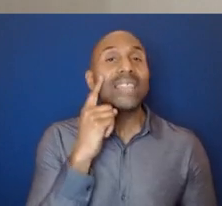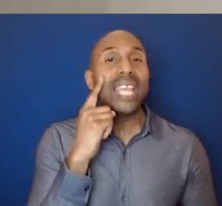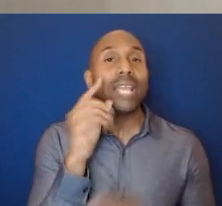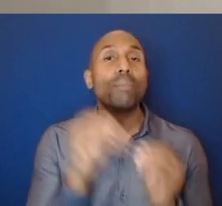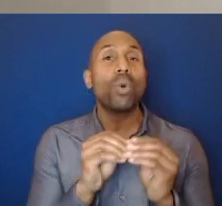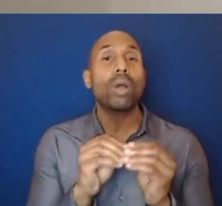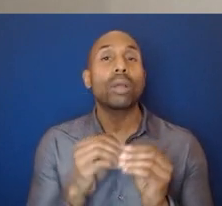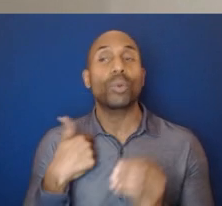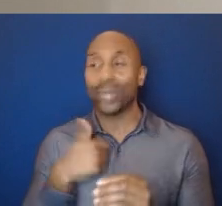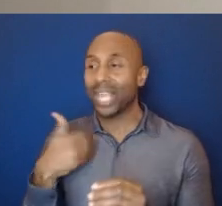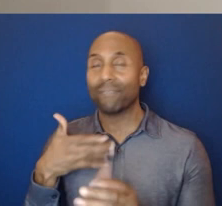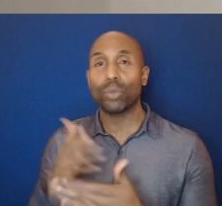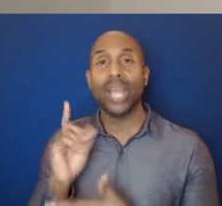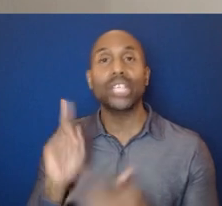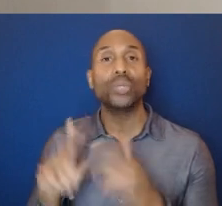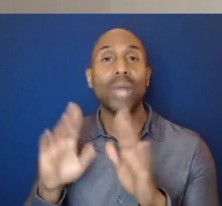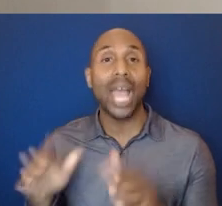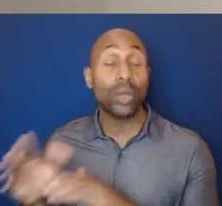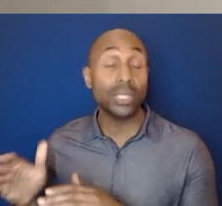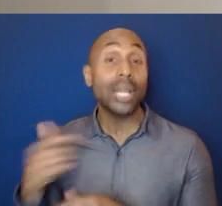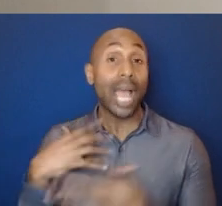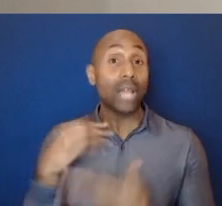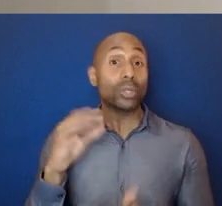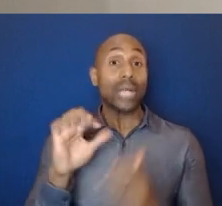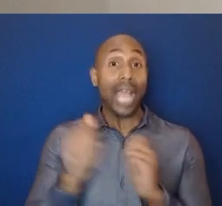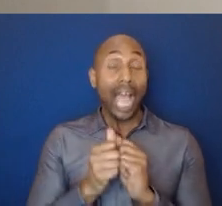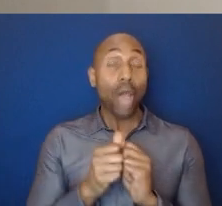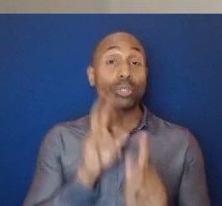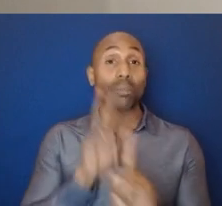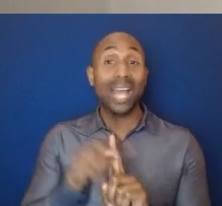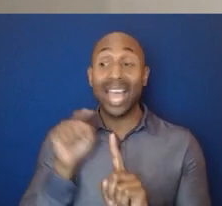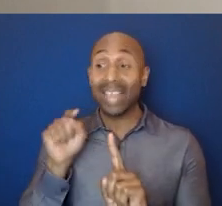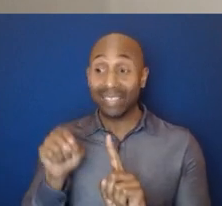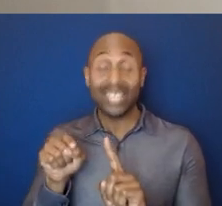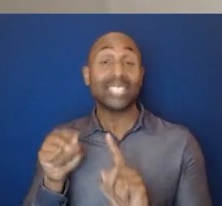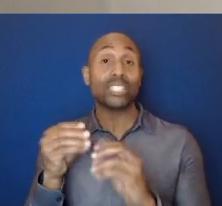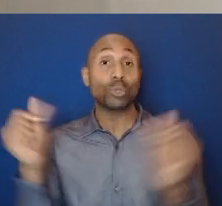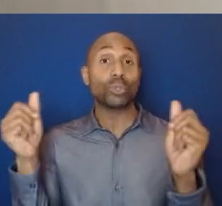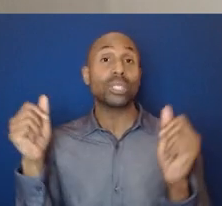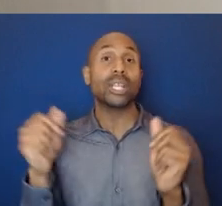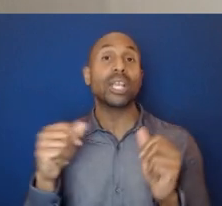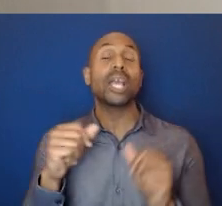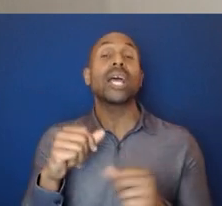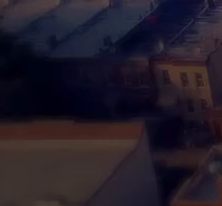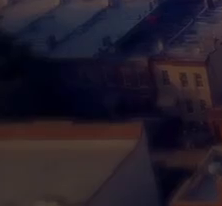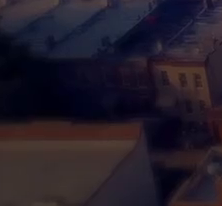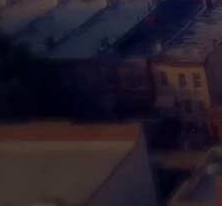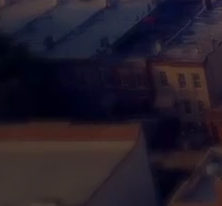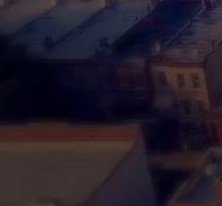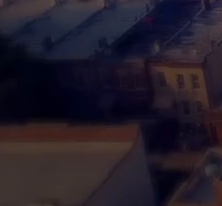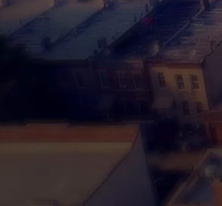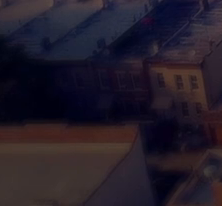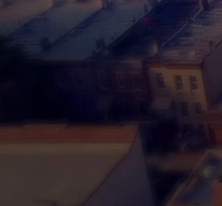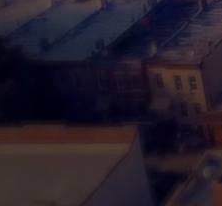problem across the country. We can do it here if we reimagine our right to shelter as a right to housing.